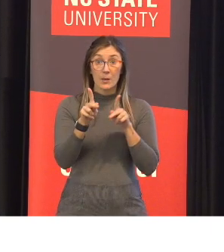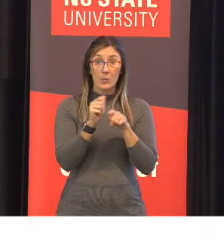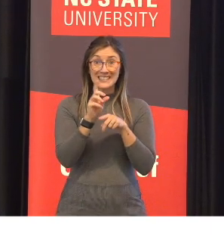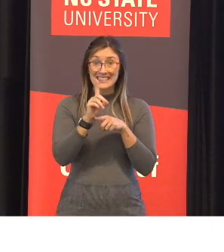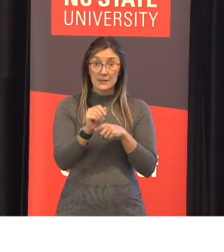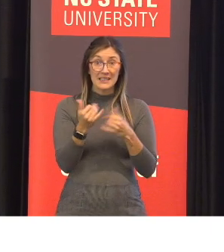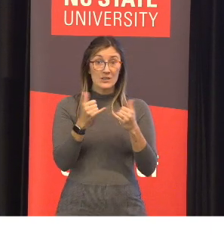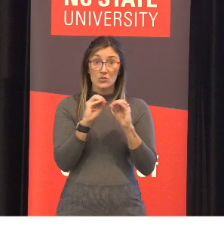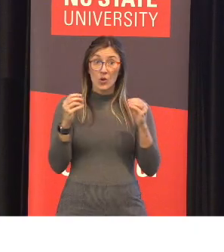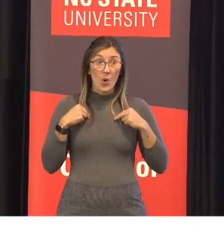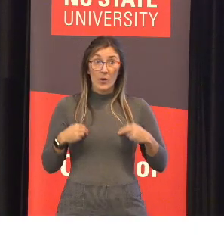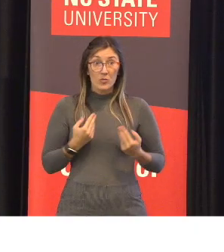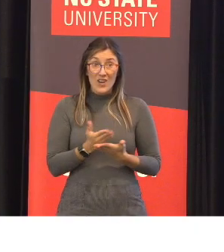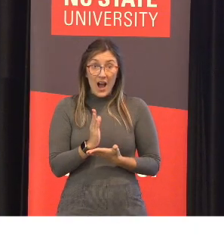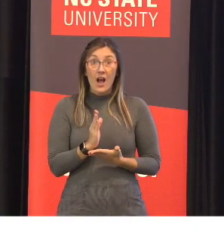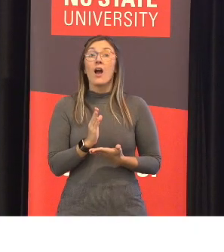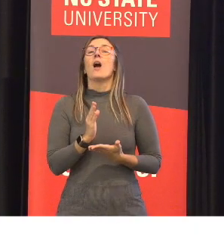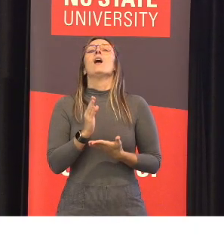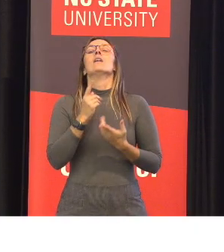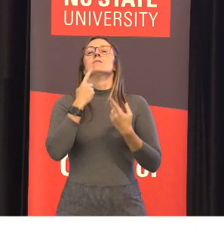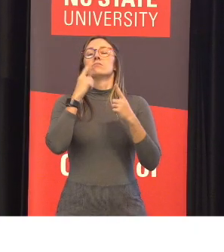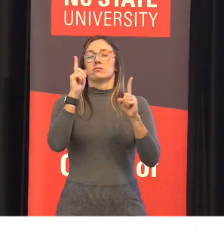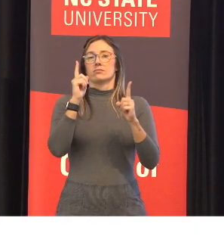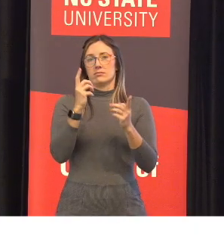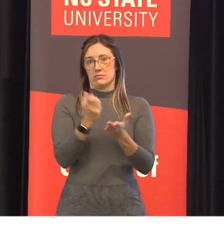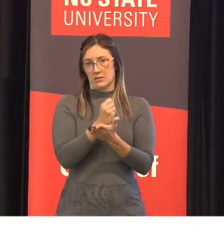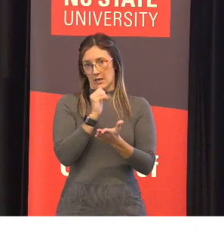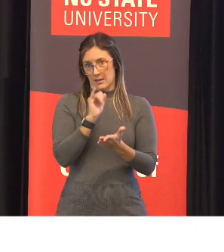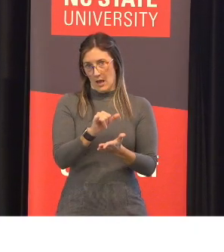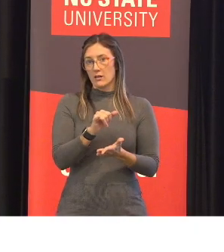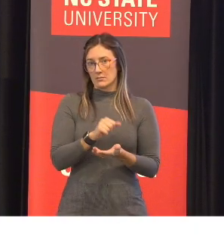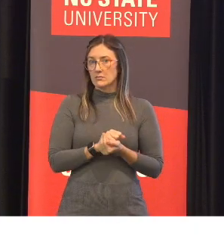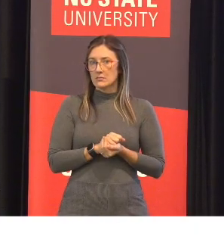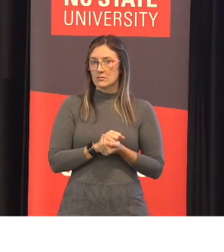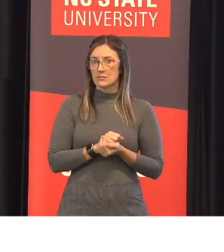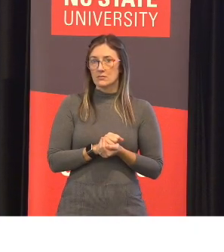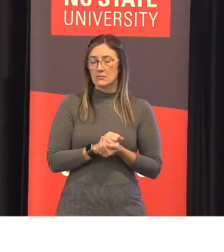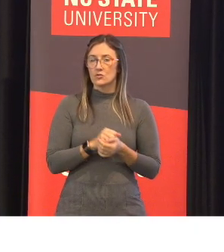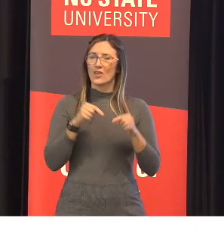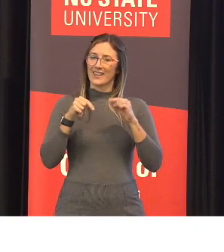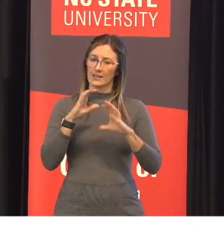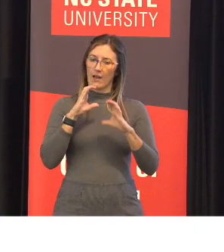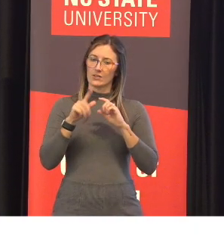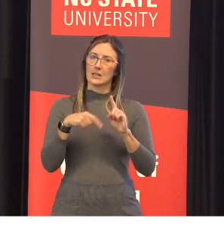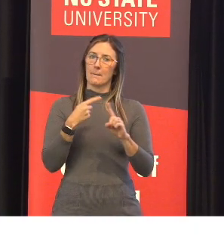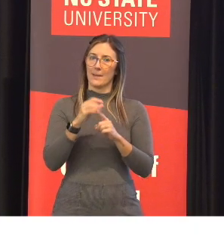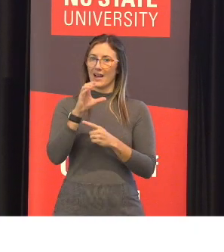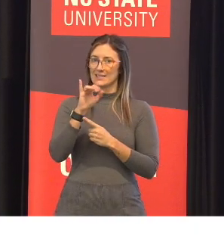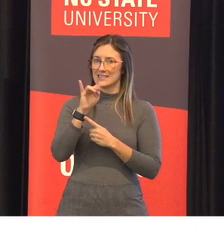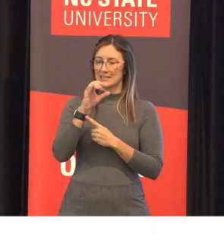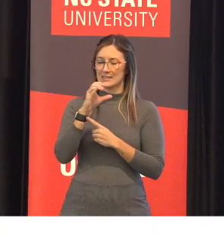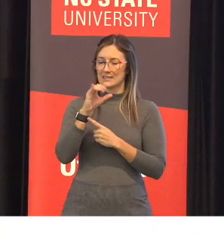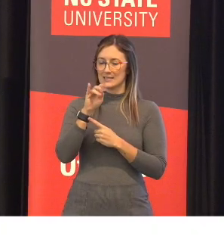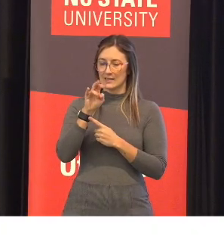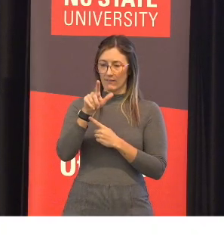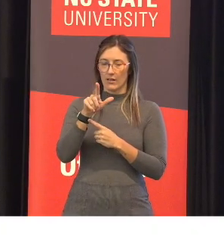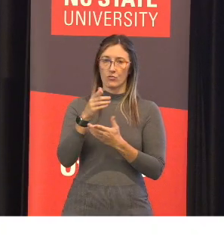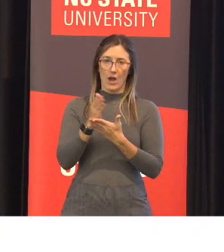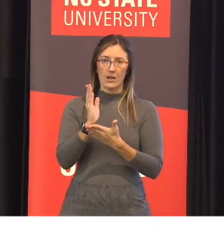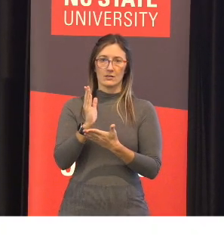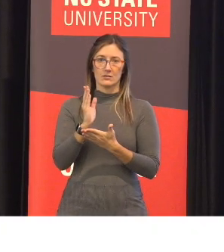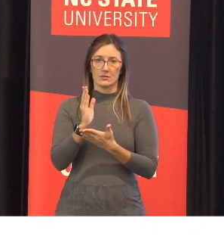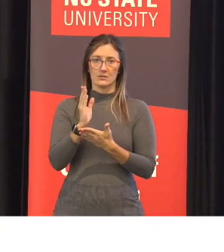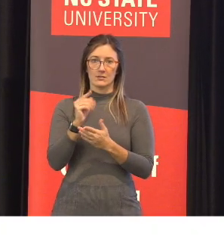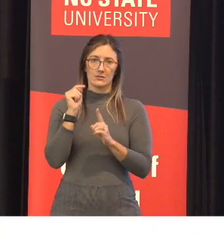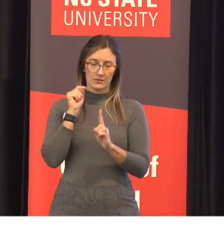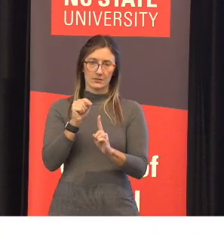civil rights, they got them now. So we are having a civil rights conversation today. That's what we're doing.